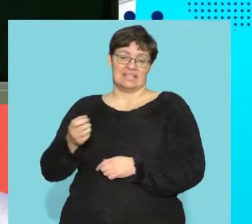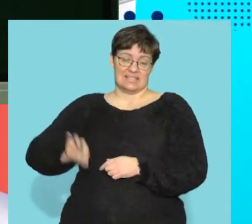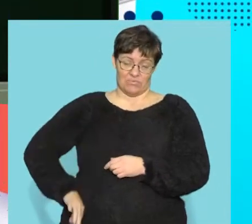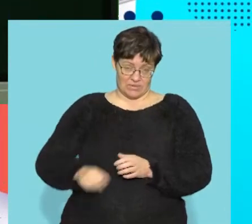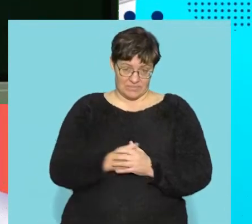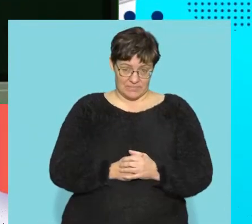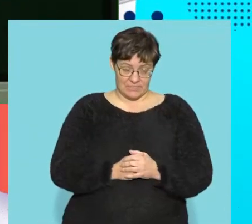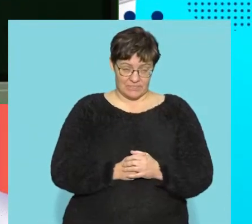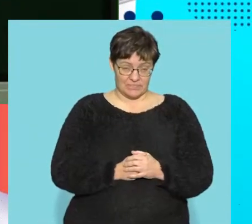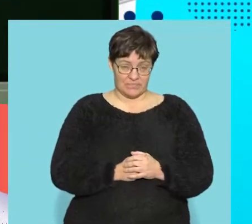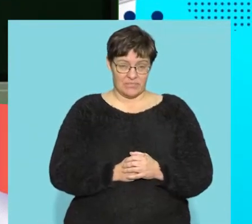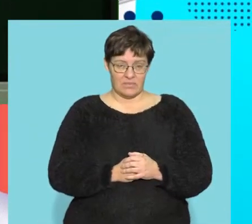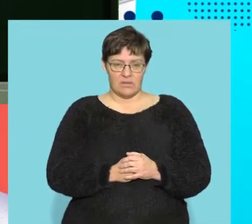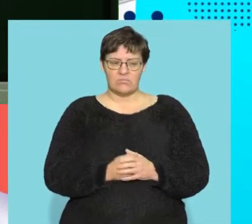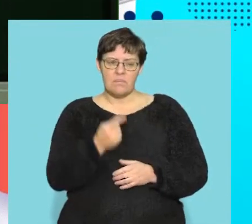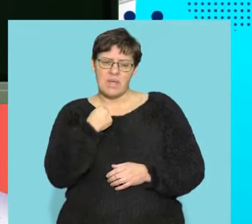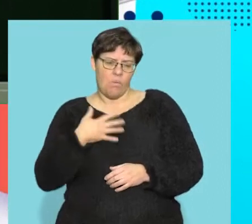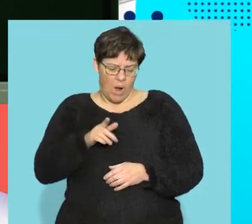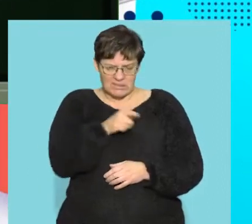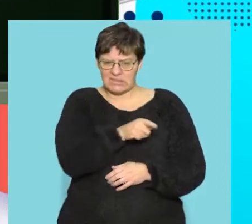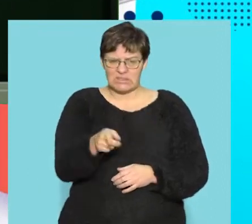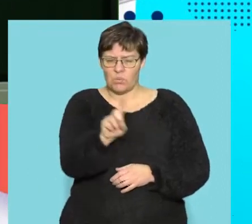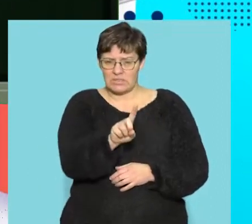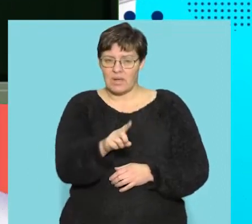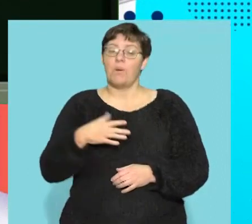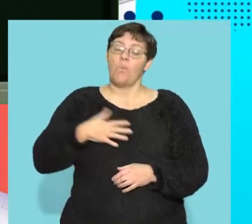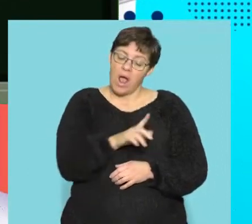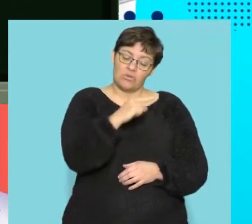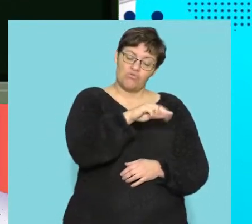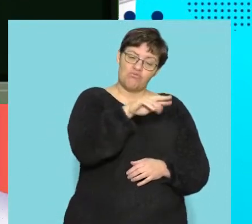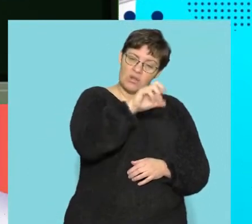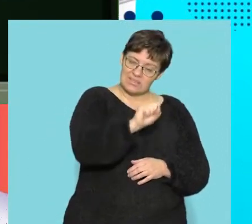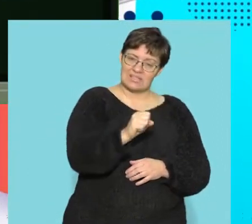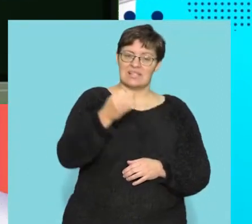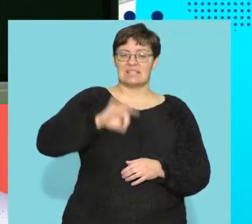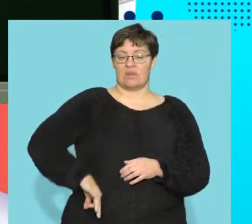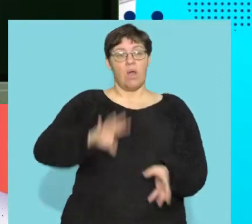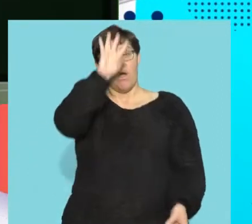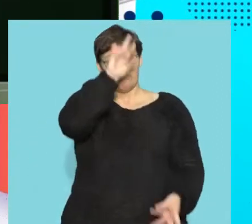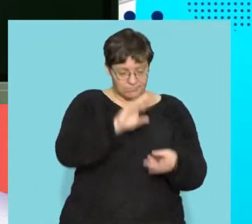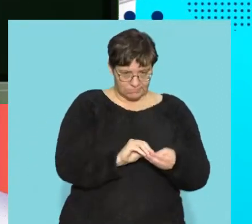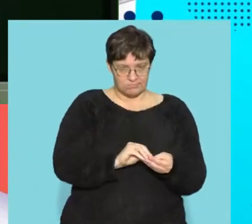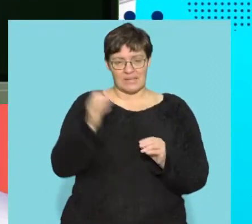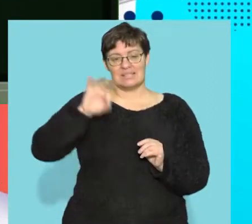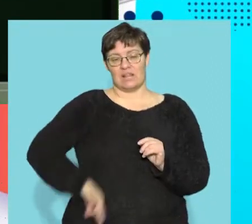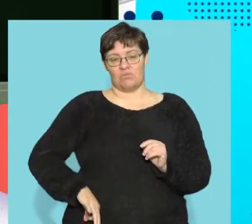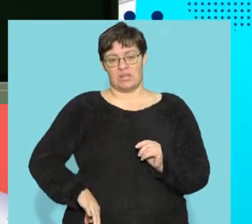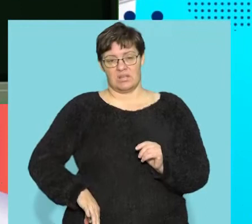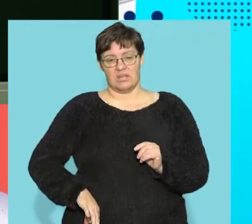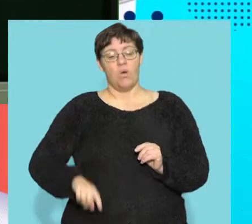so what figure am I looking for? I'm looking for my gross salary, the total salary that was due to